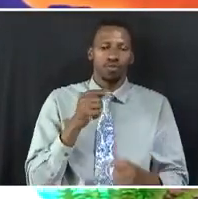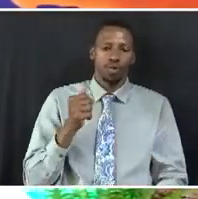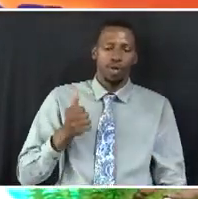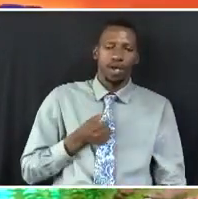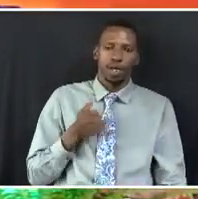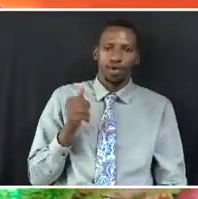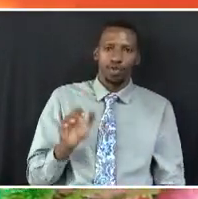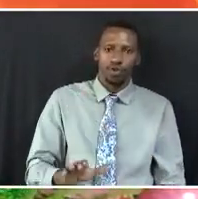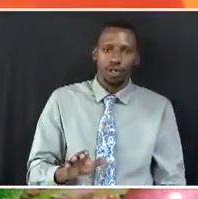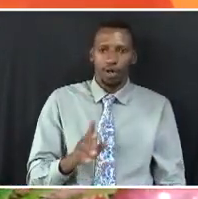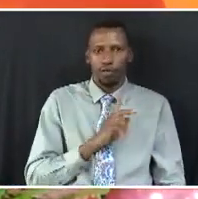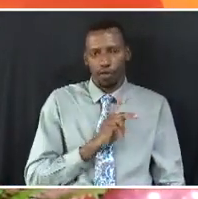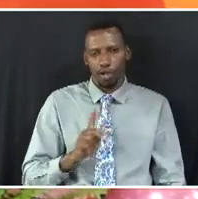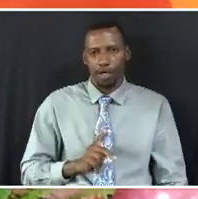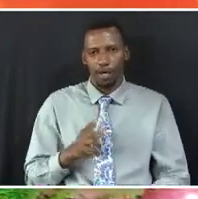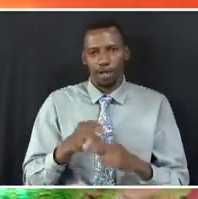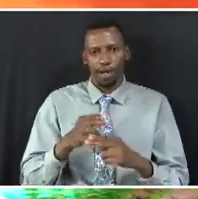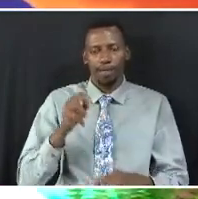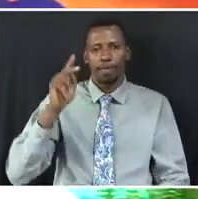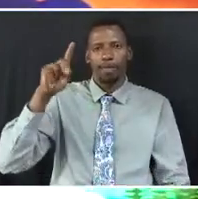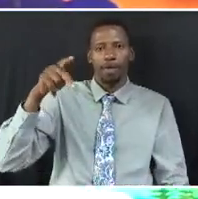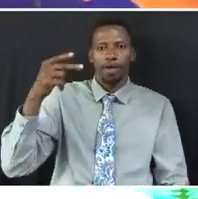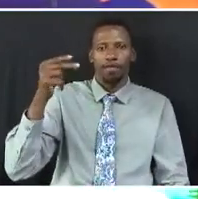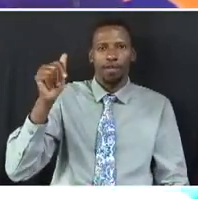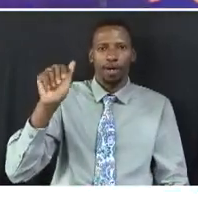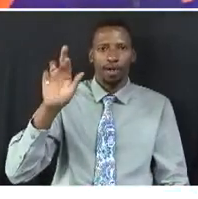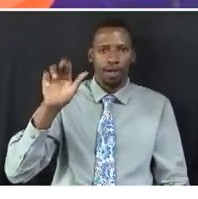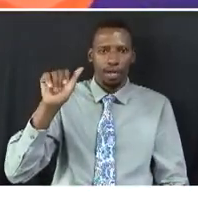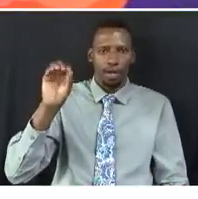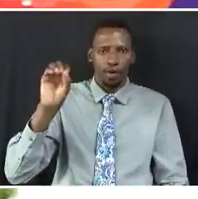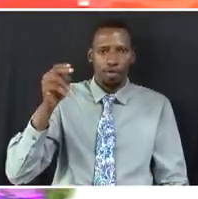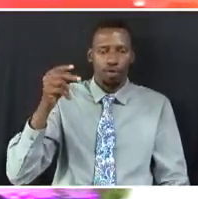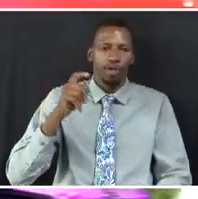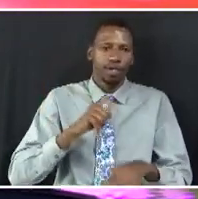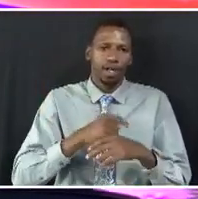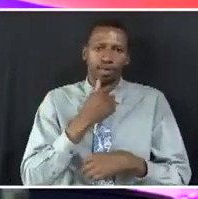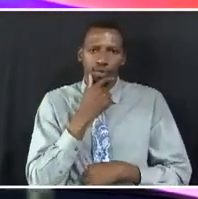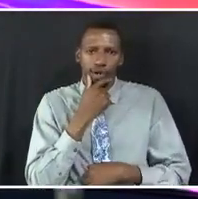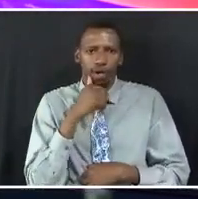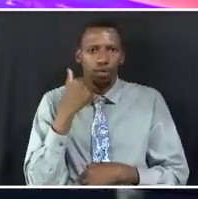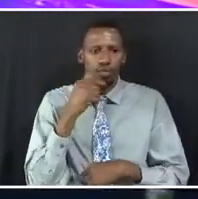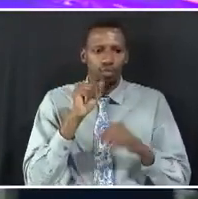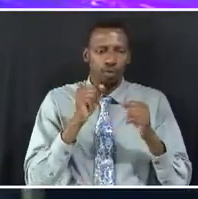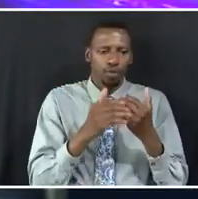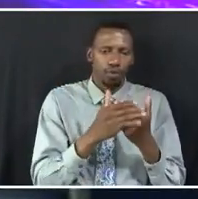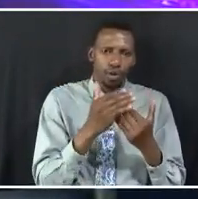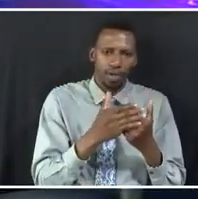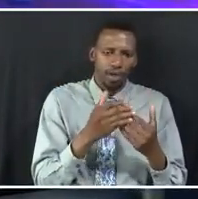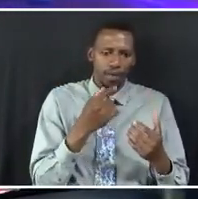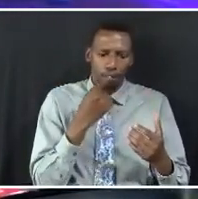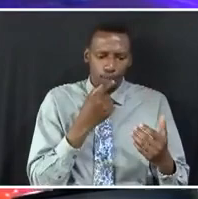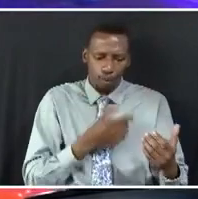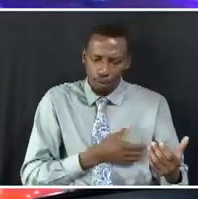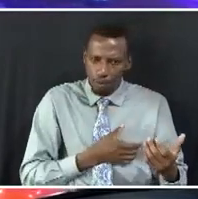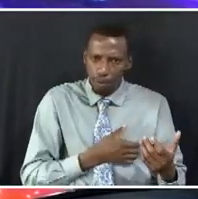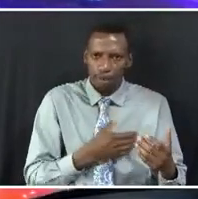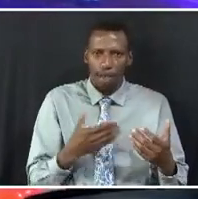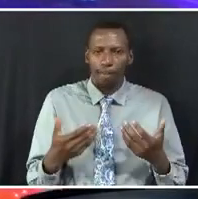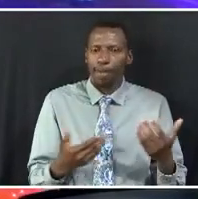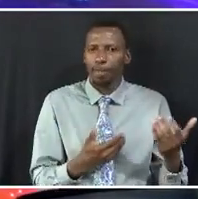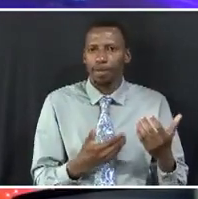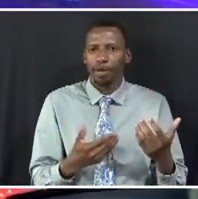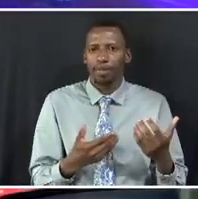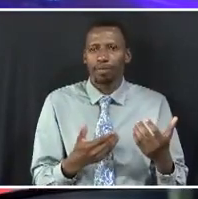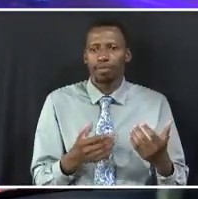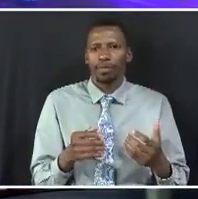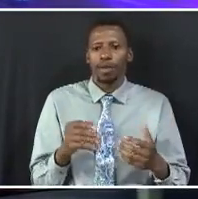of the Pharaoh. And then, as she was wondering who could be able to take to breastfeed the baby,